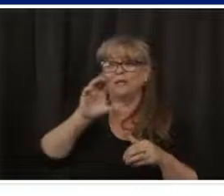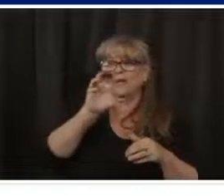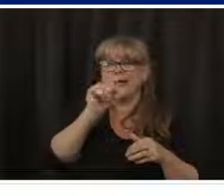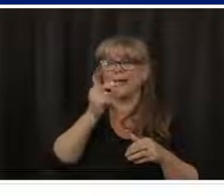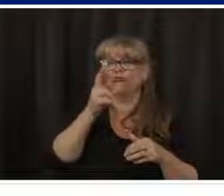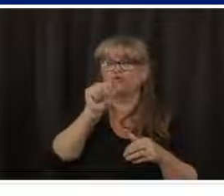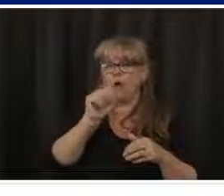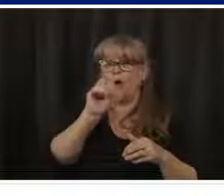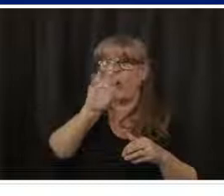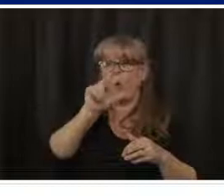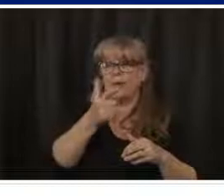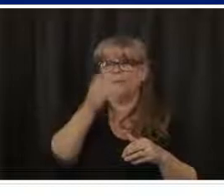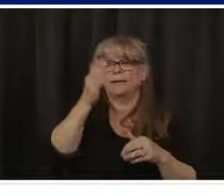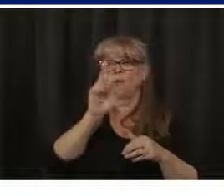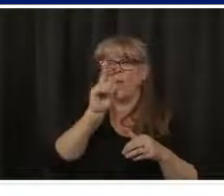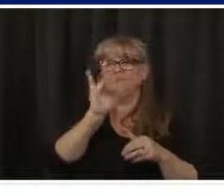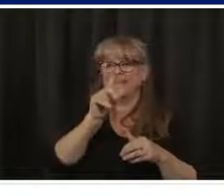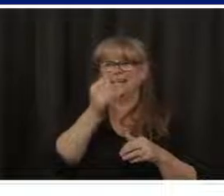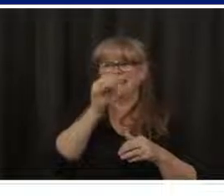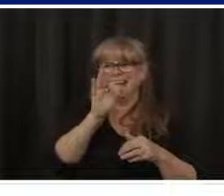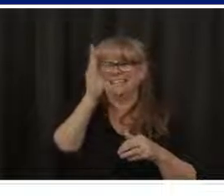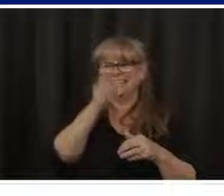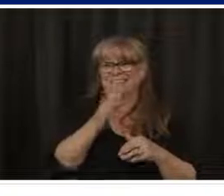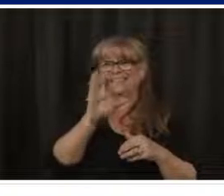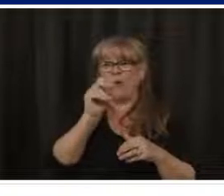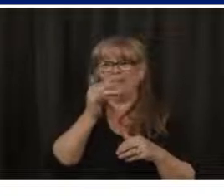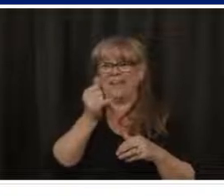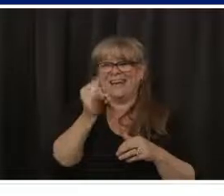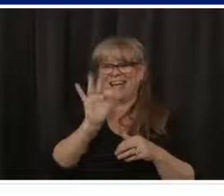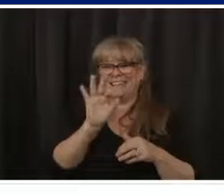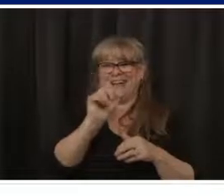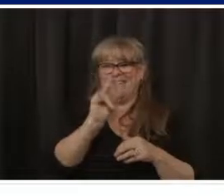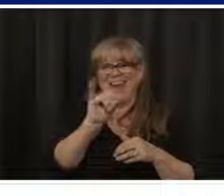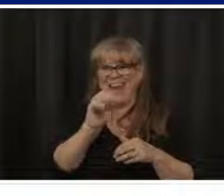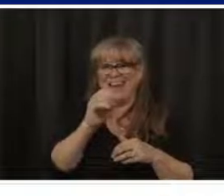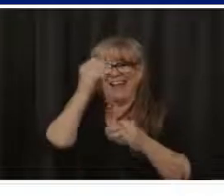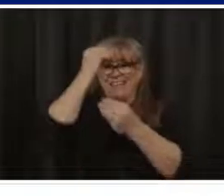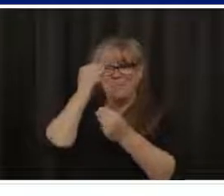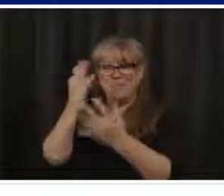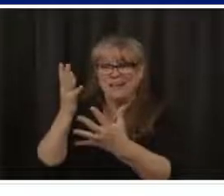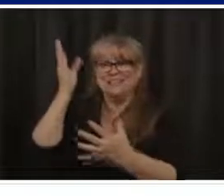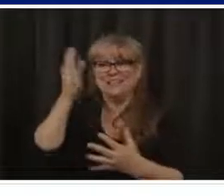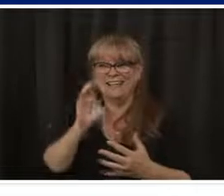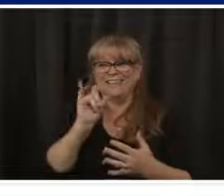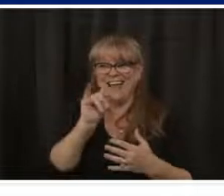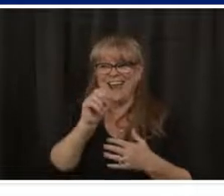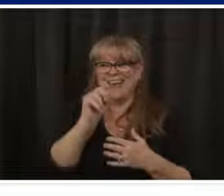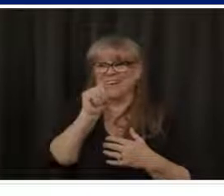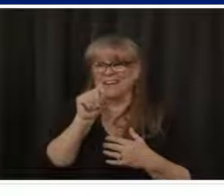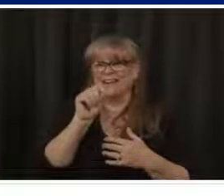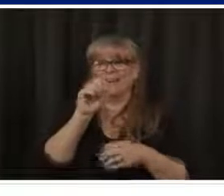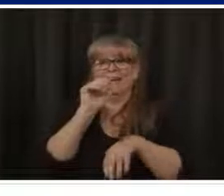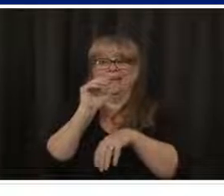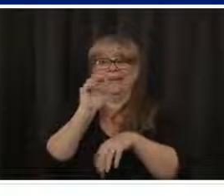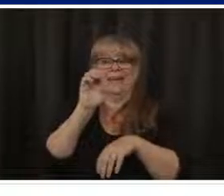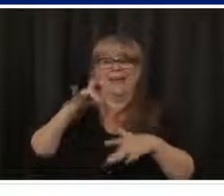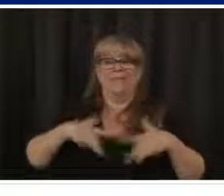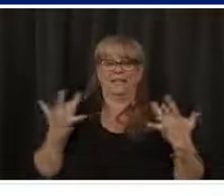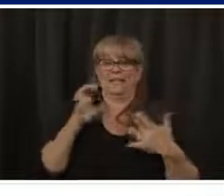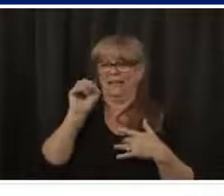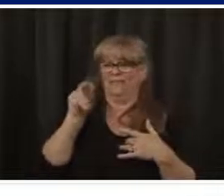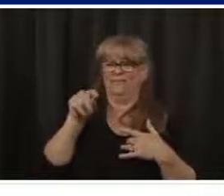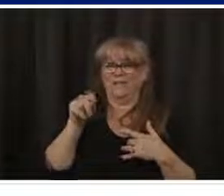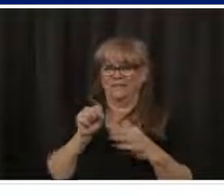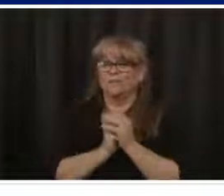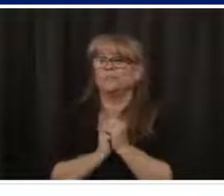Centura.org/COVID-19, or you can show up. The Ranch Events Complex, Loveland, Monday through Saturday, 10 a.m. to 6 p.m.